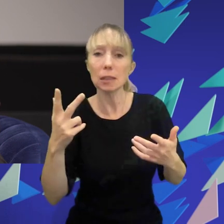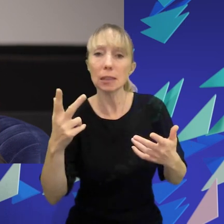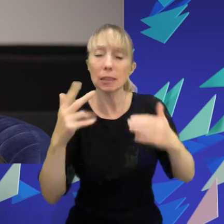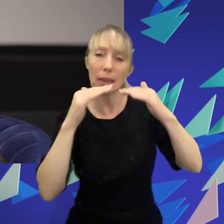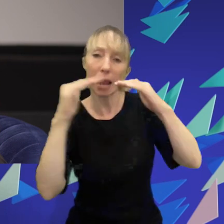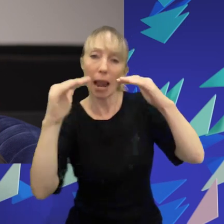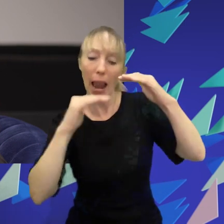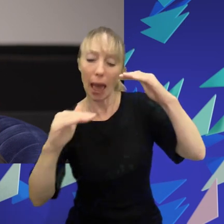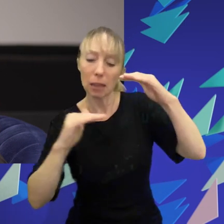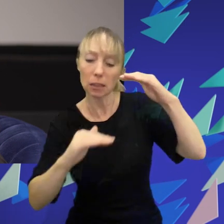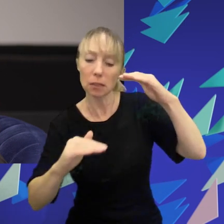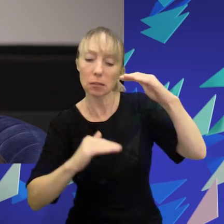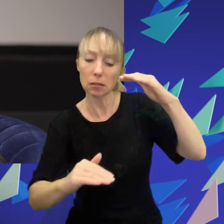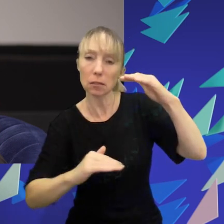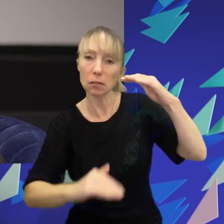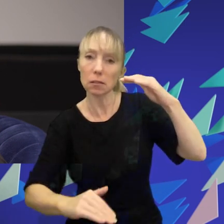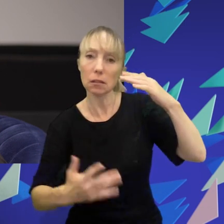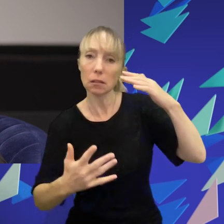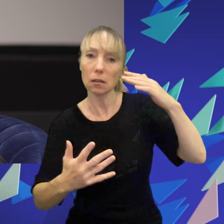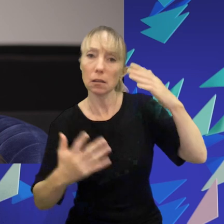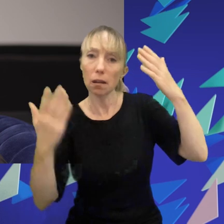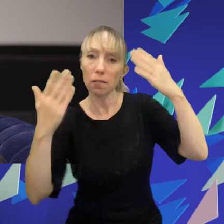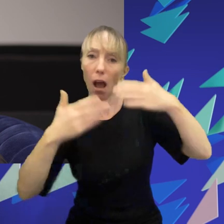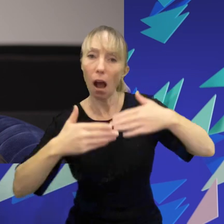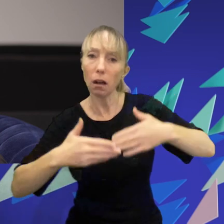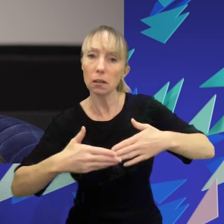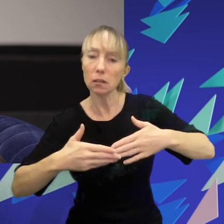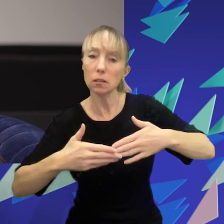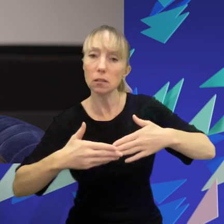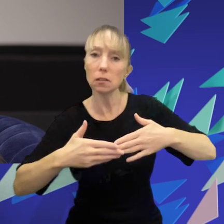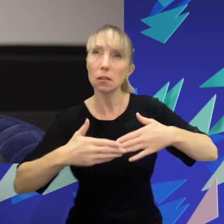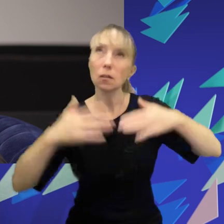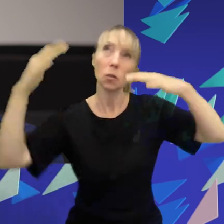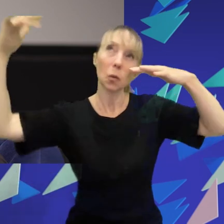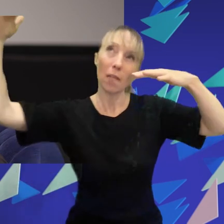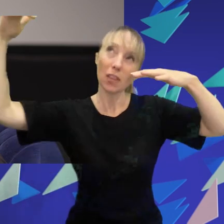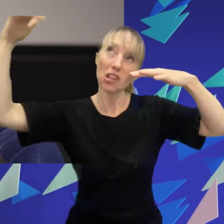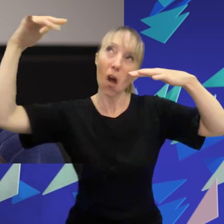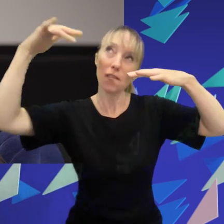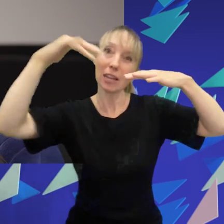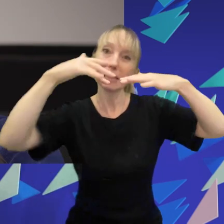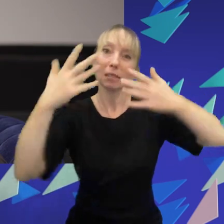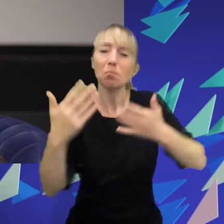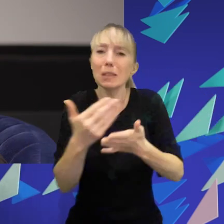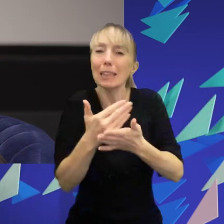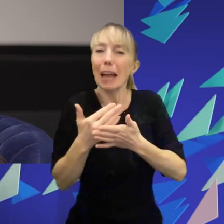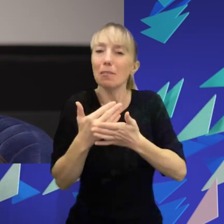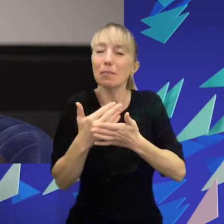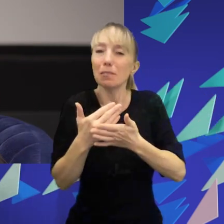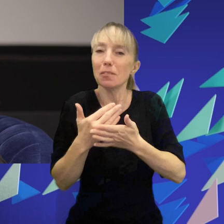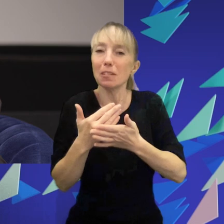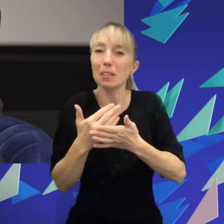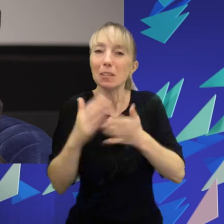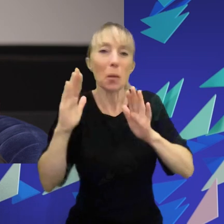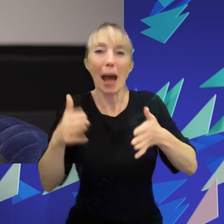the layers of darkness, right? You from the surface you are safe, you don't